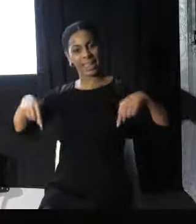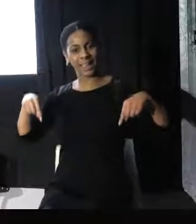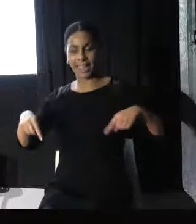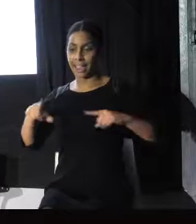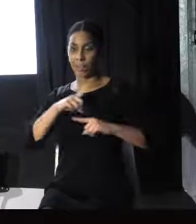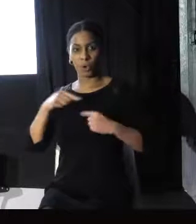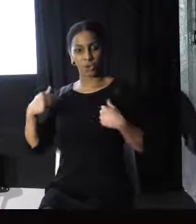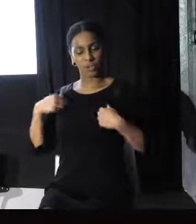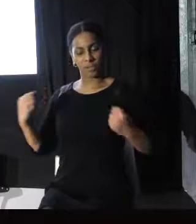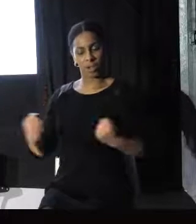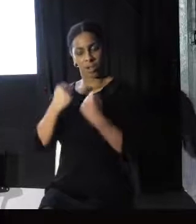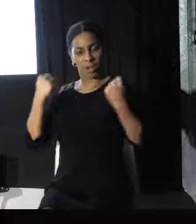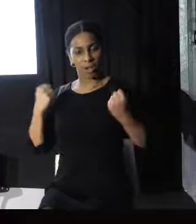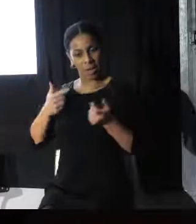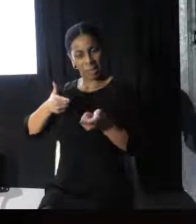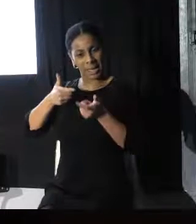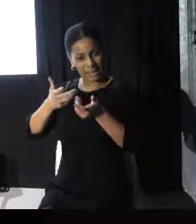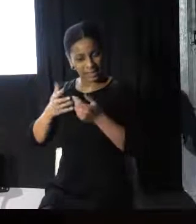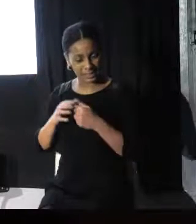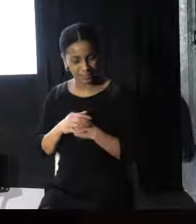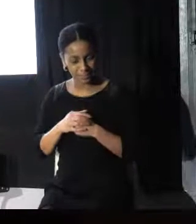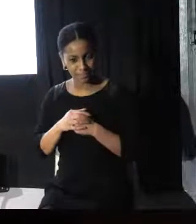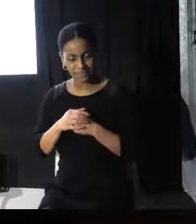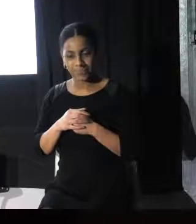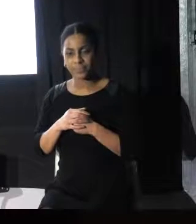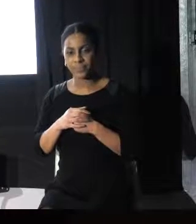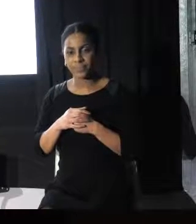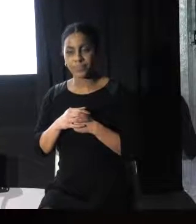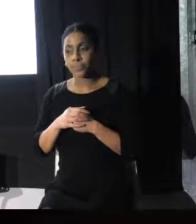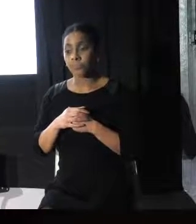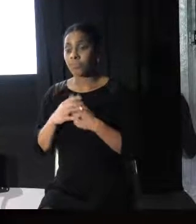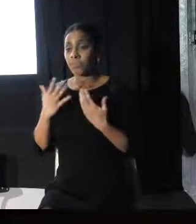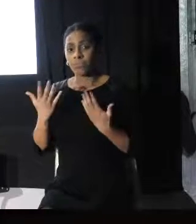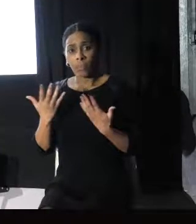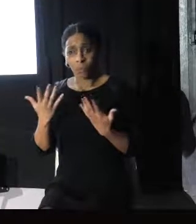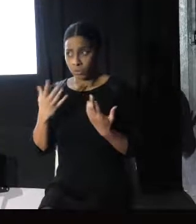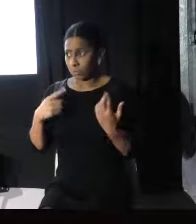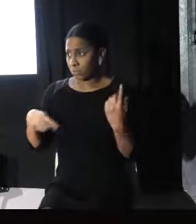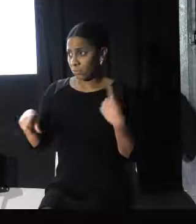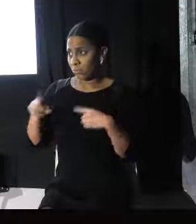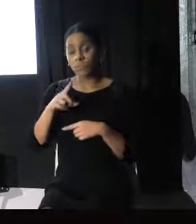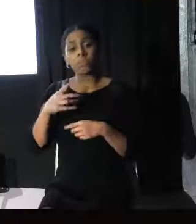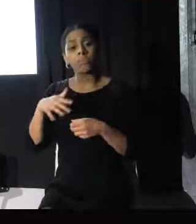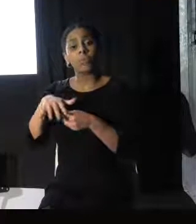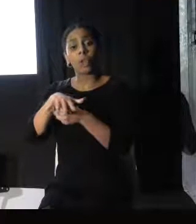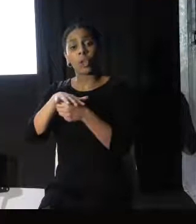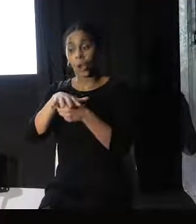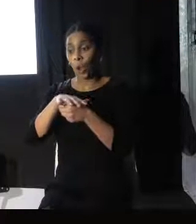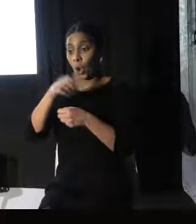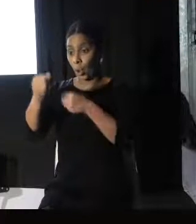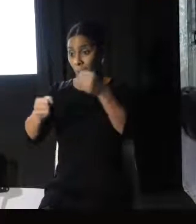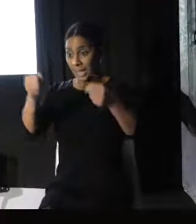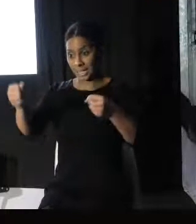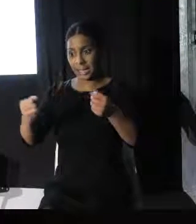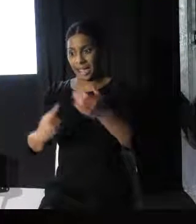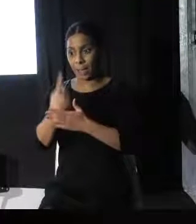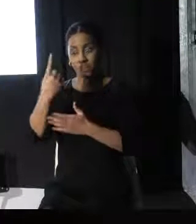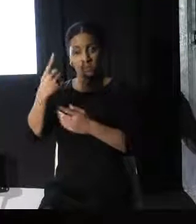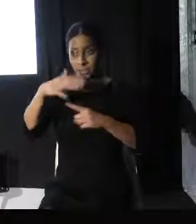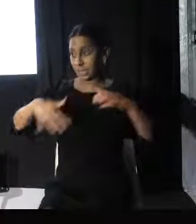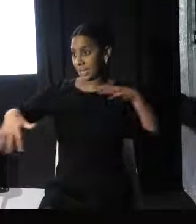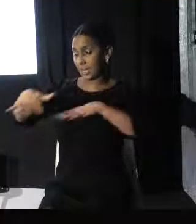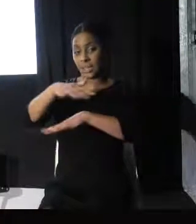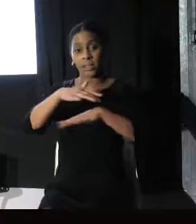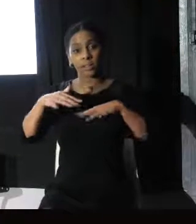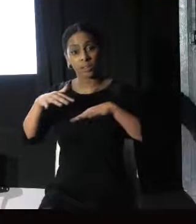our bayonets. And of course what we learn is that locatedness happens in the metropole as well as at the